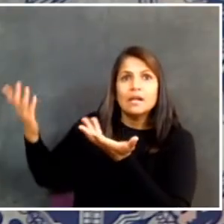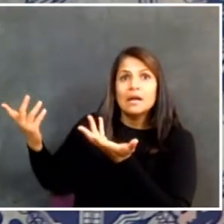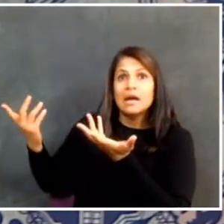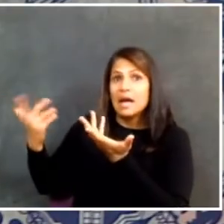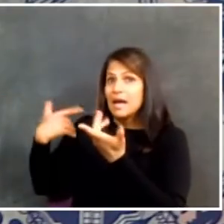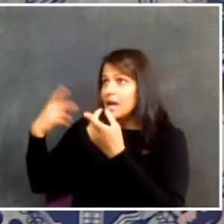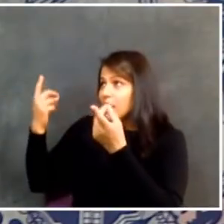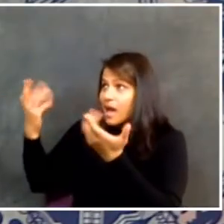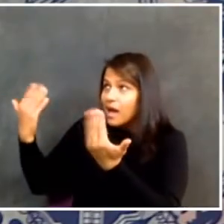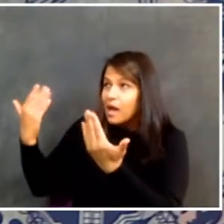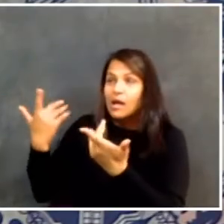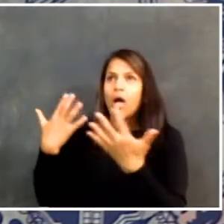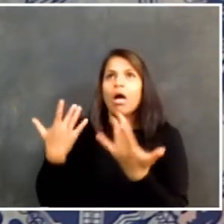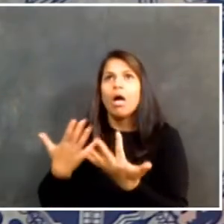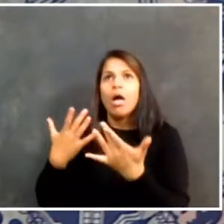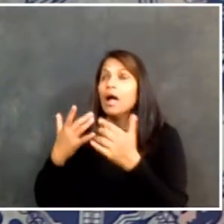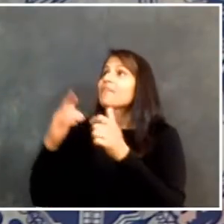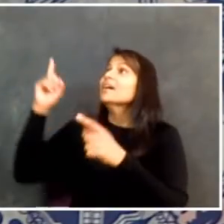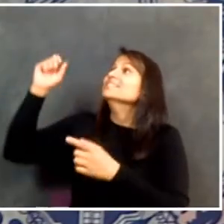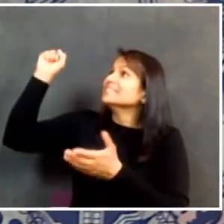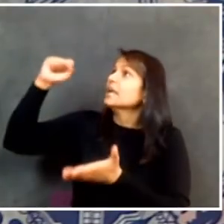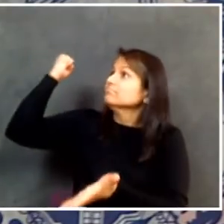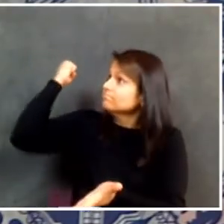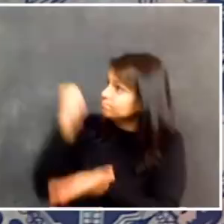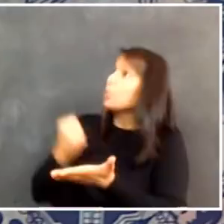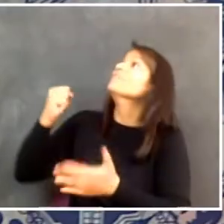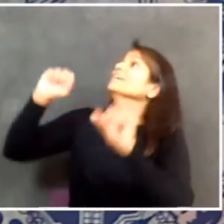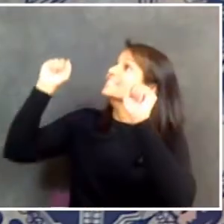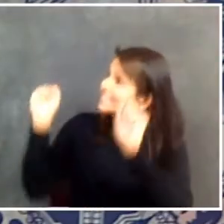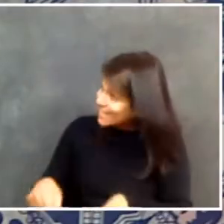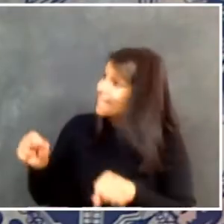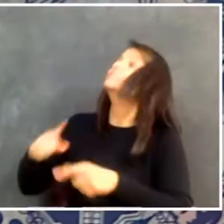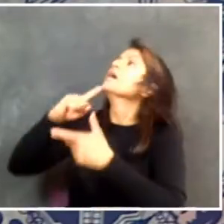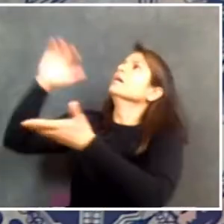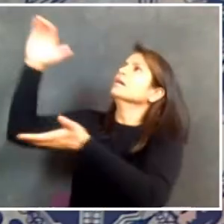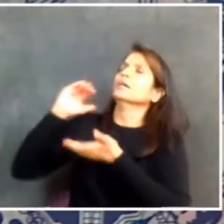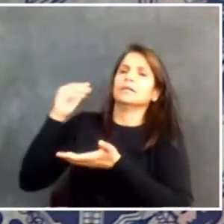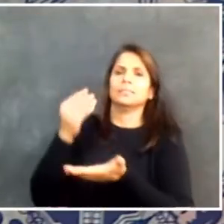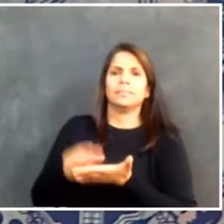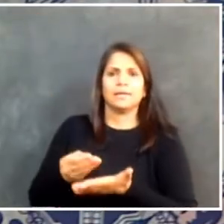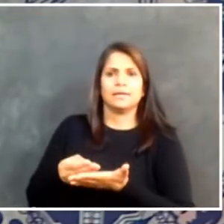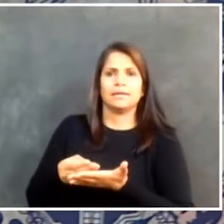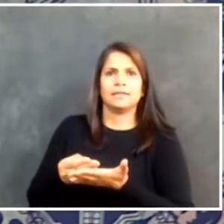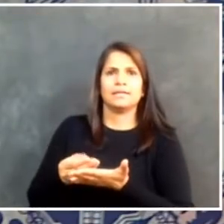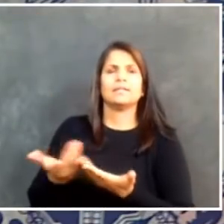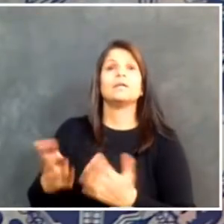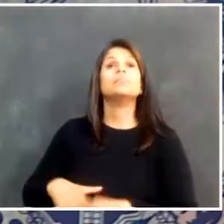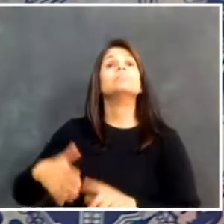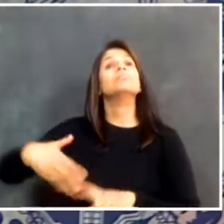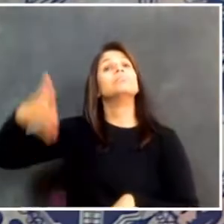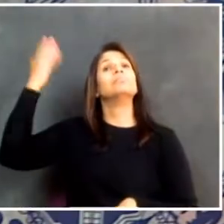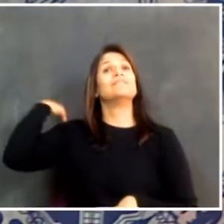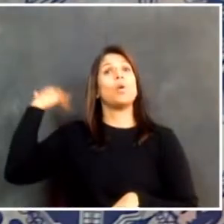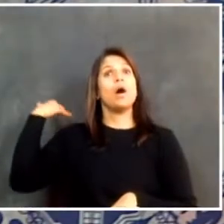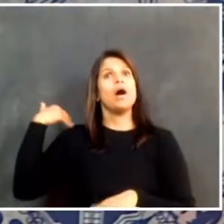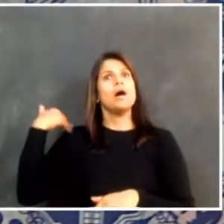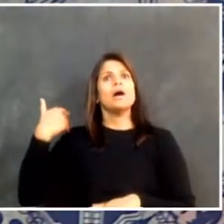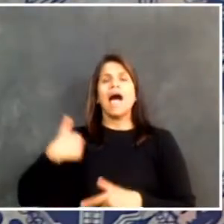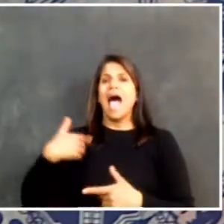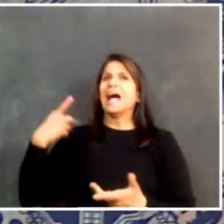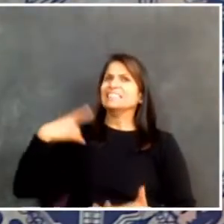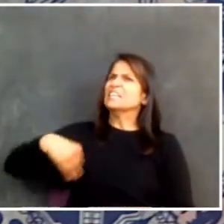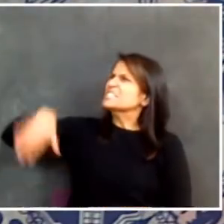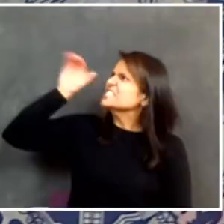like ventilators and PPEs, and I've been thankful when we get those things. Well, now it's another one of those litmus test moments. Is the President of the United States going to step up